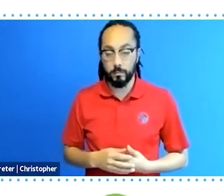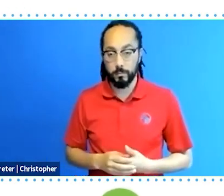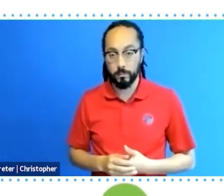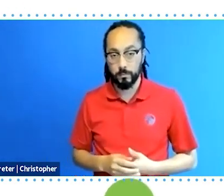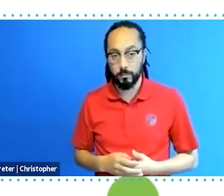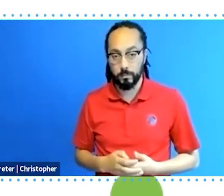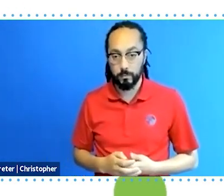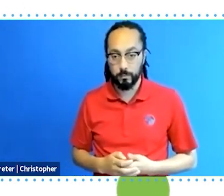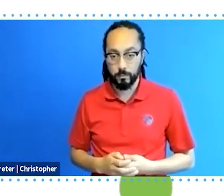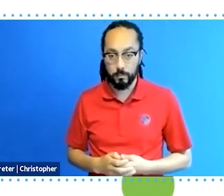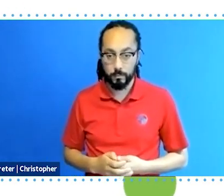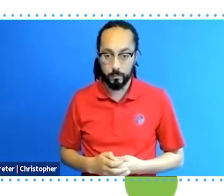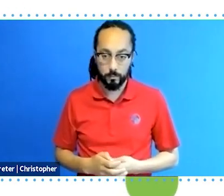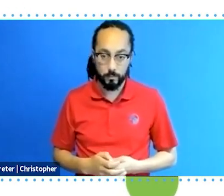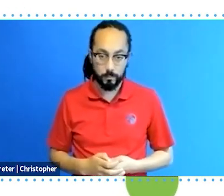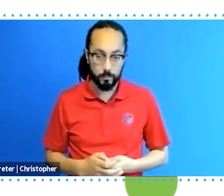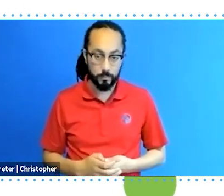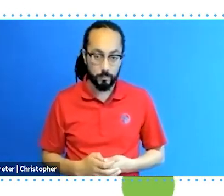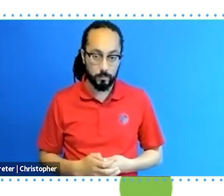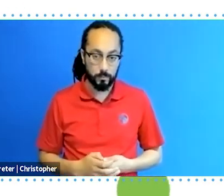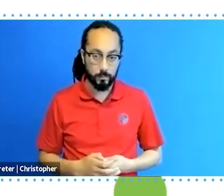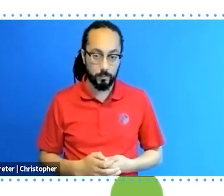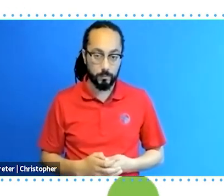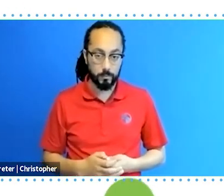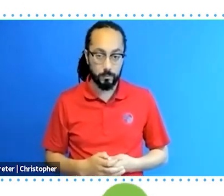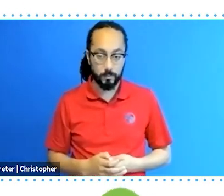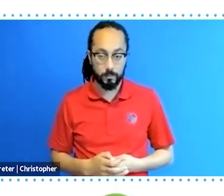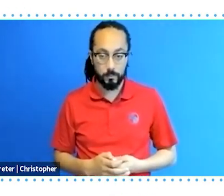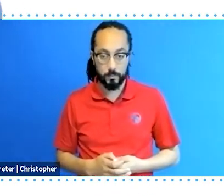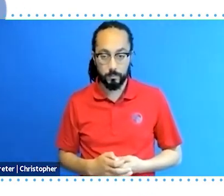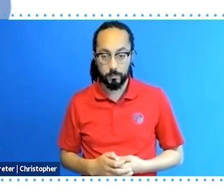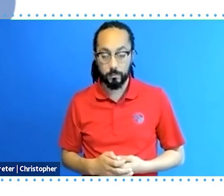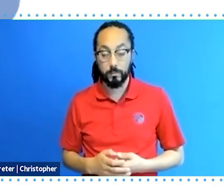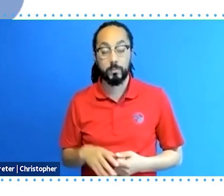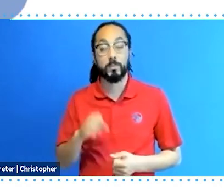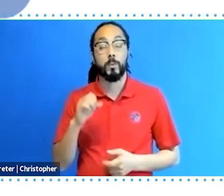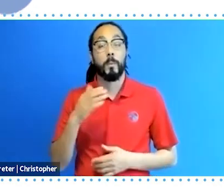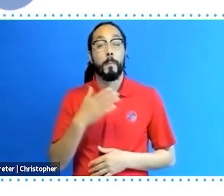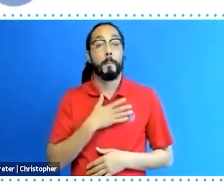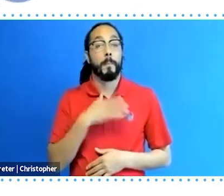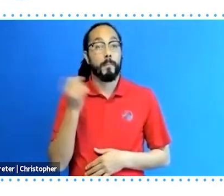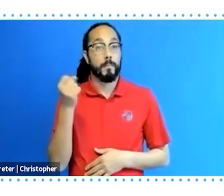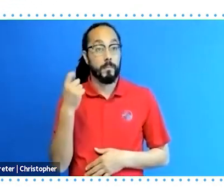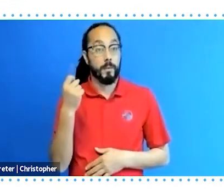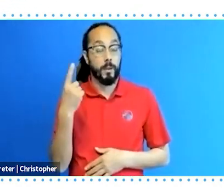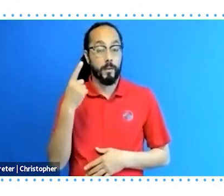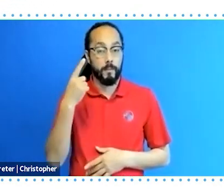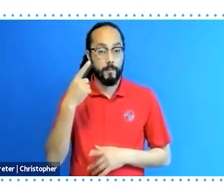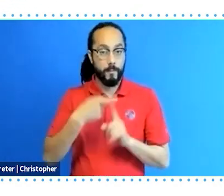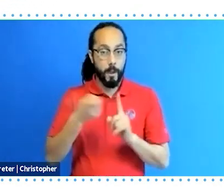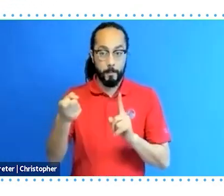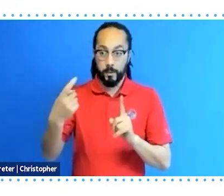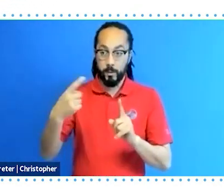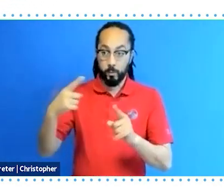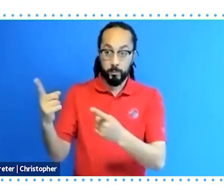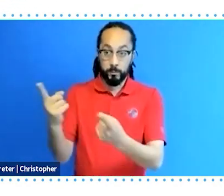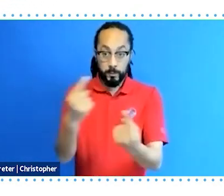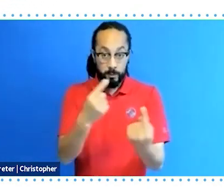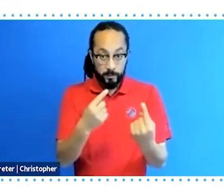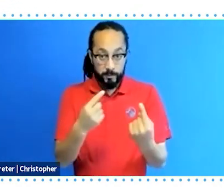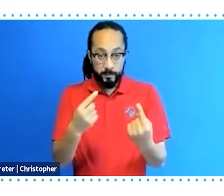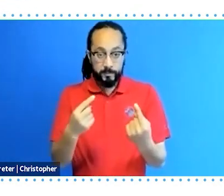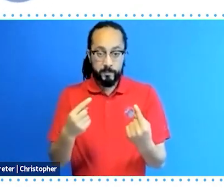So yes, my perception based on these responses is that